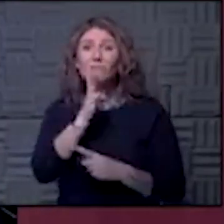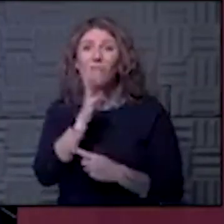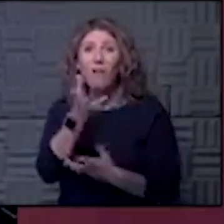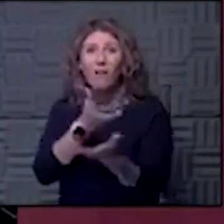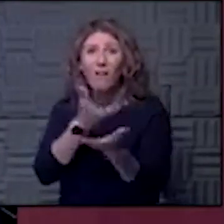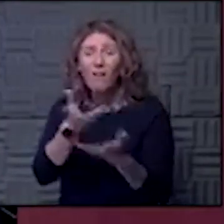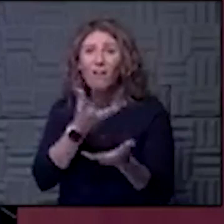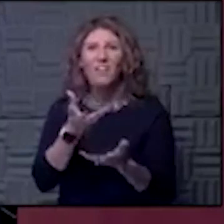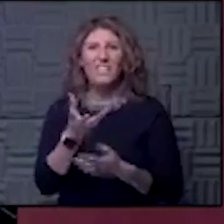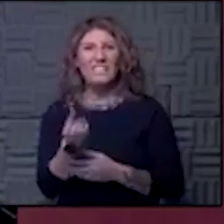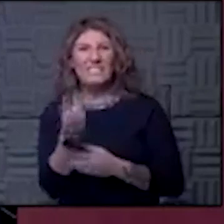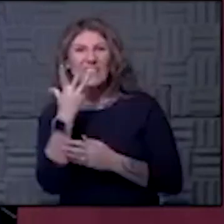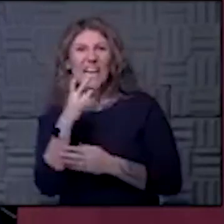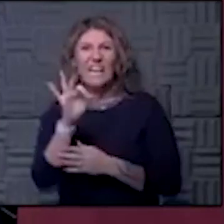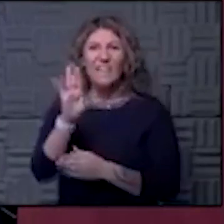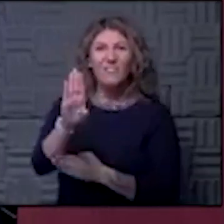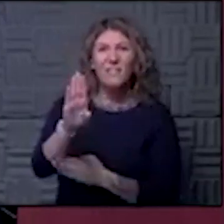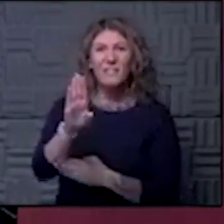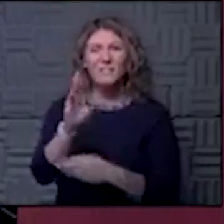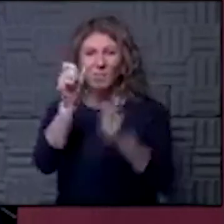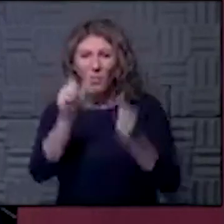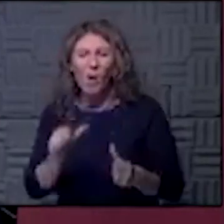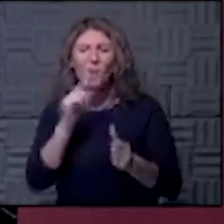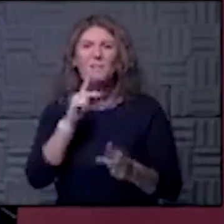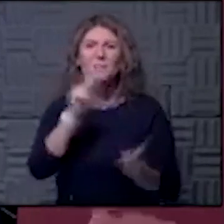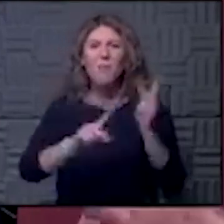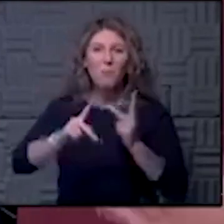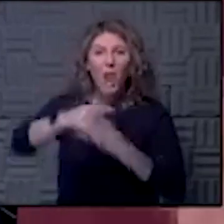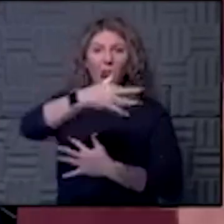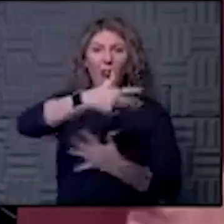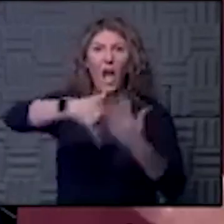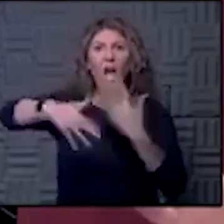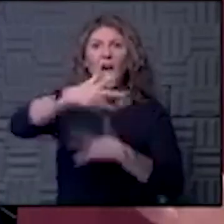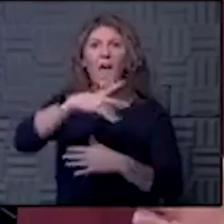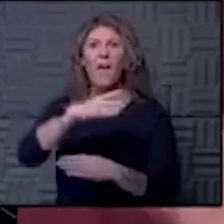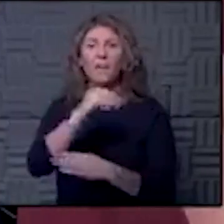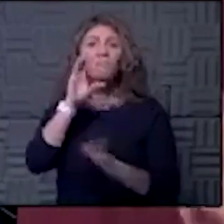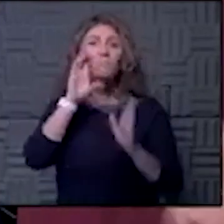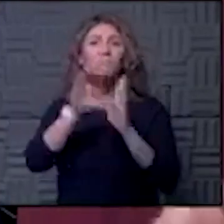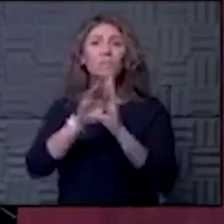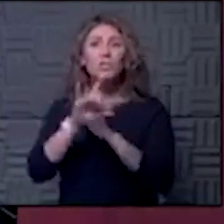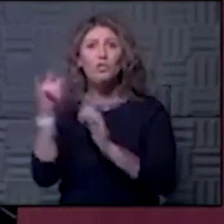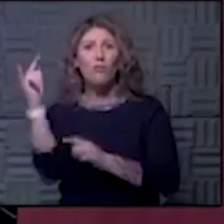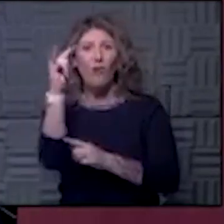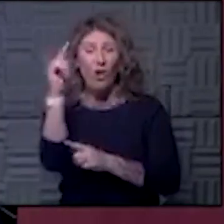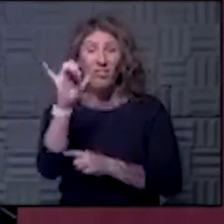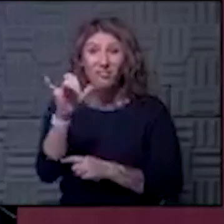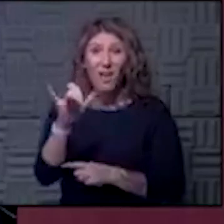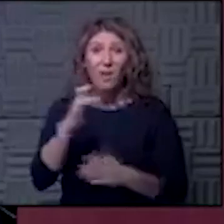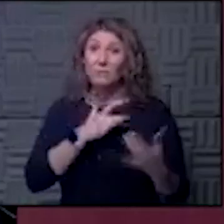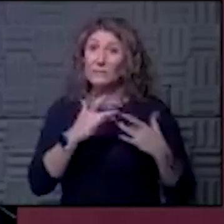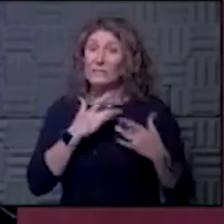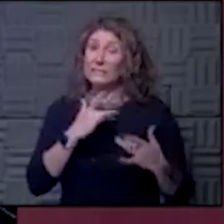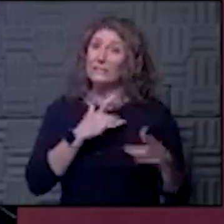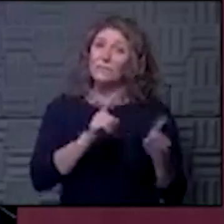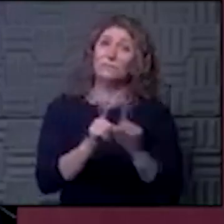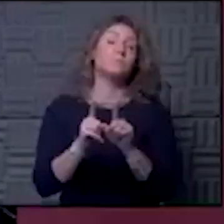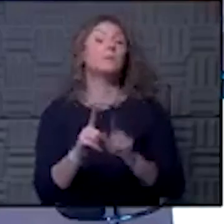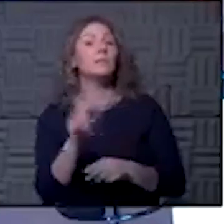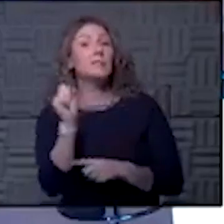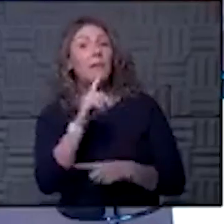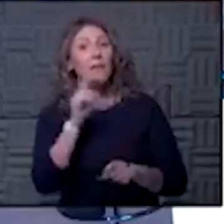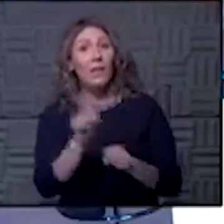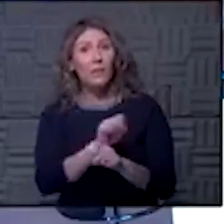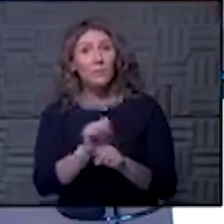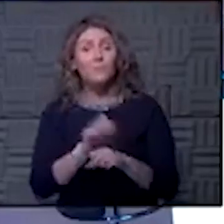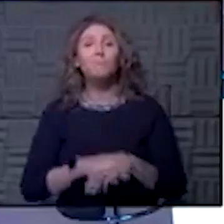ago that, man, a lot of Facebook posts of people getting together and the pictures from the airports, that was a little concerning. Yeah, absolutely.